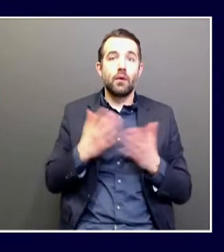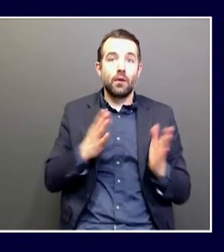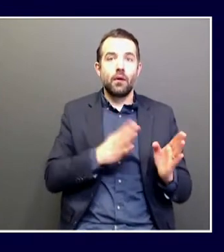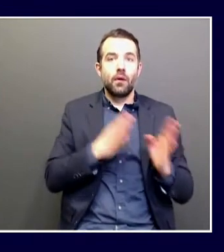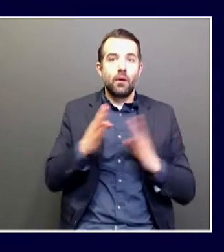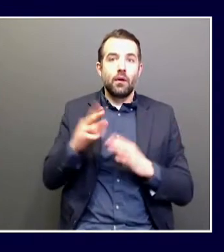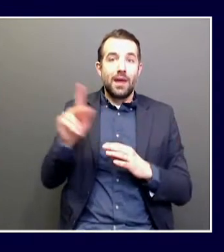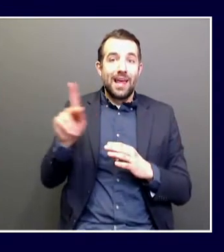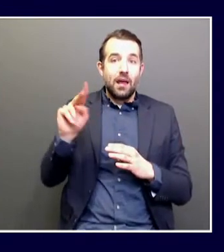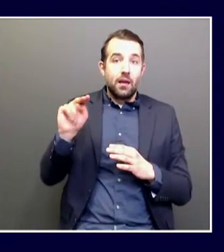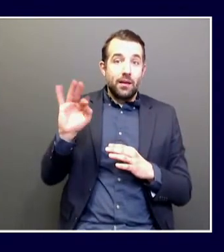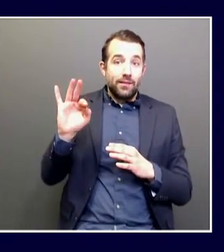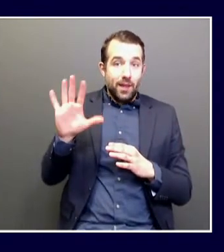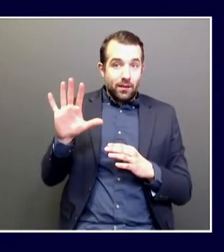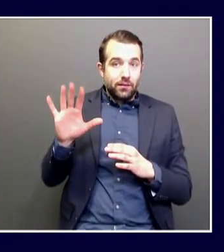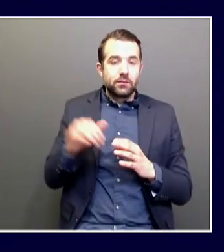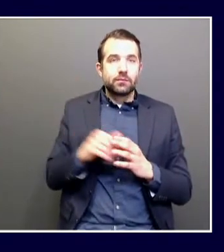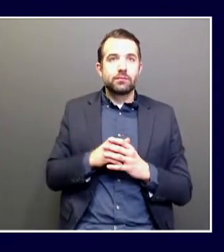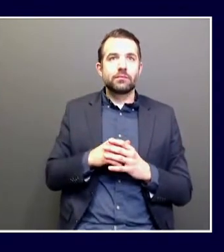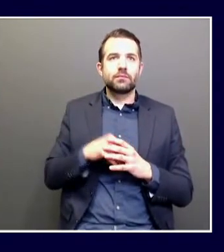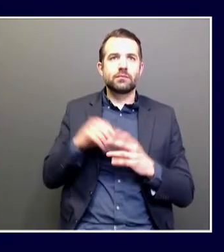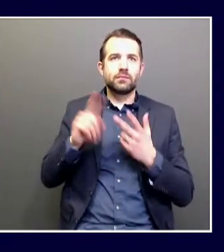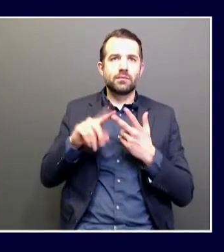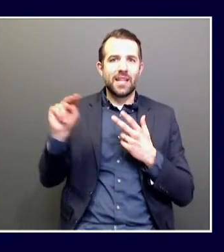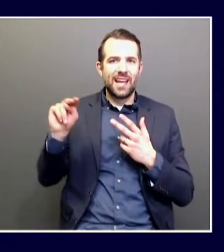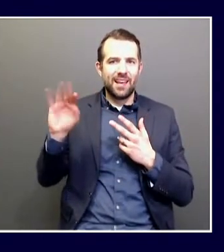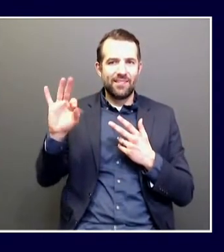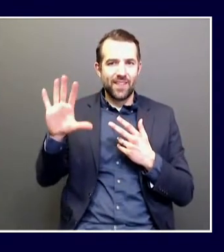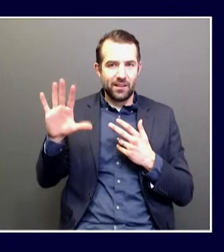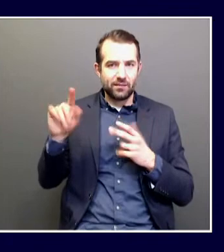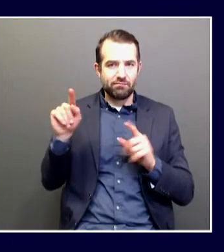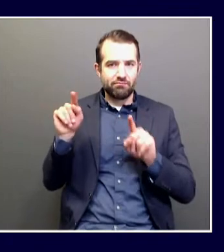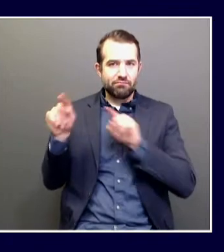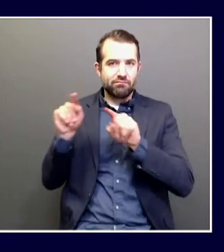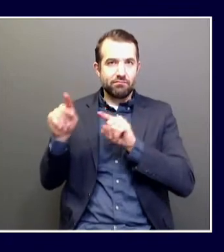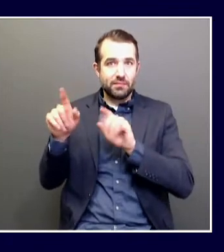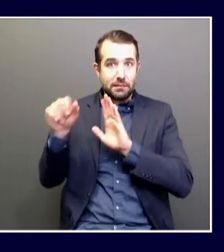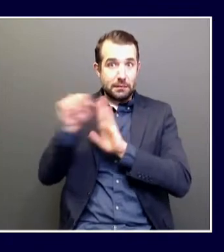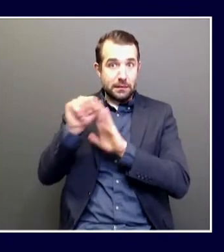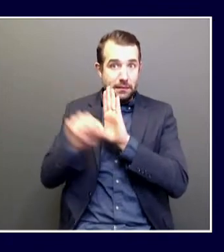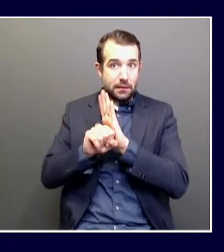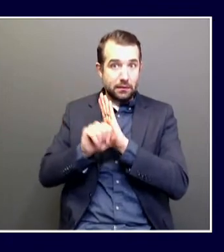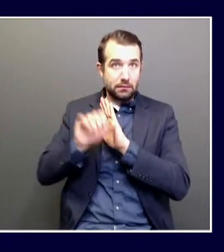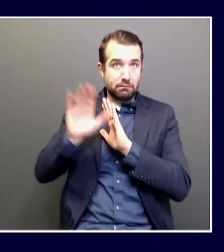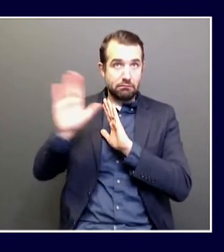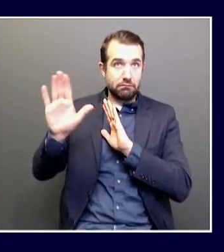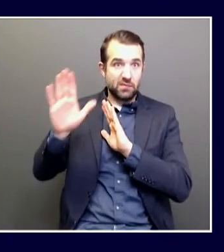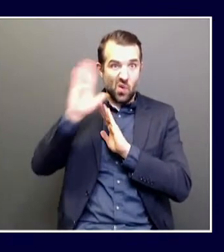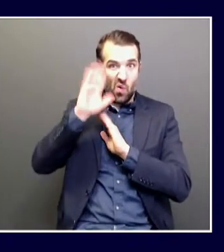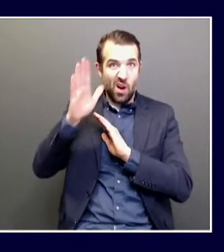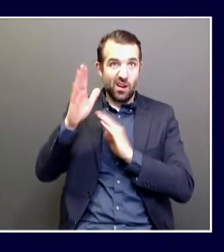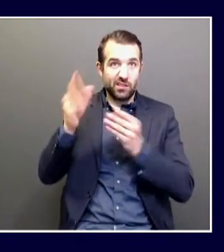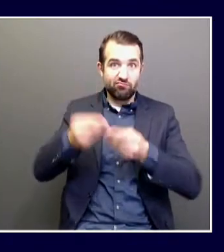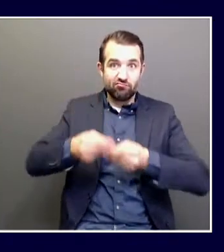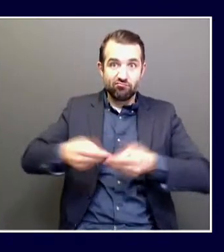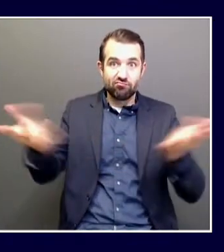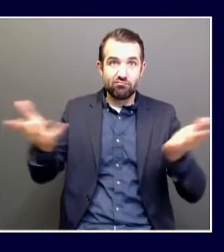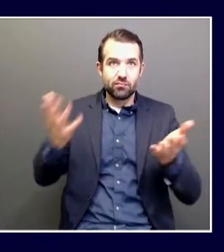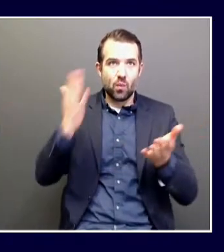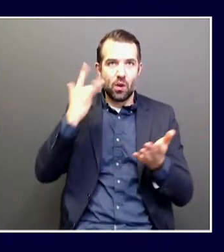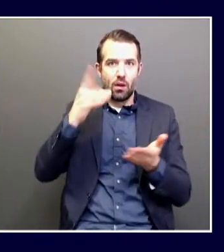does the state have any plans to try to make those accessible to people? I know that sometimes they can be cost prohibitive. That's my first